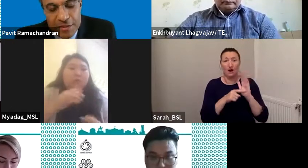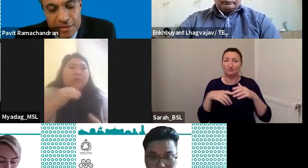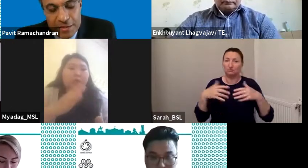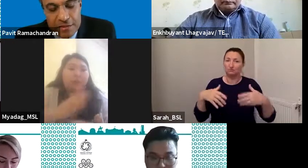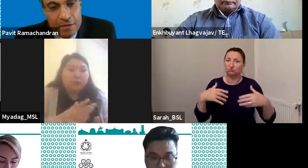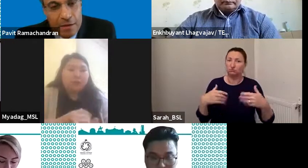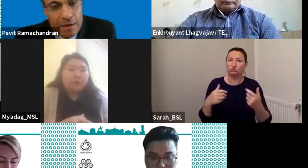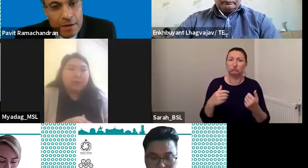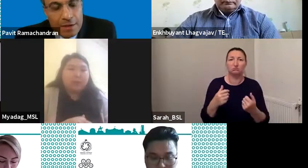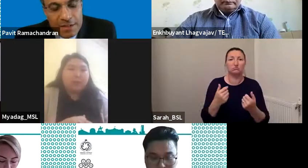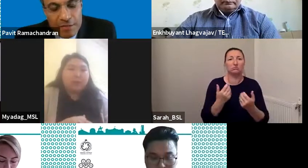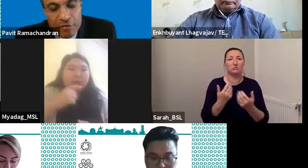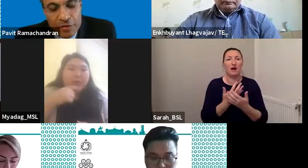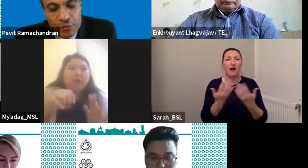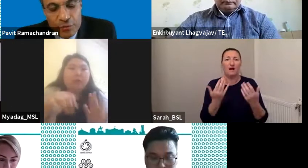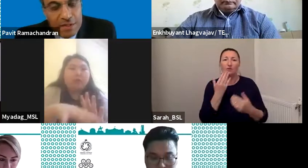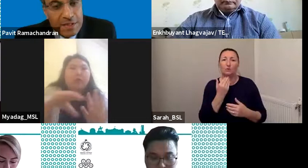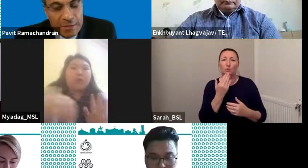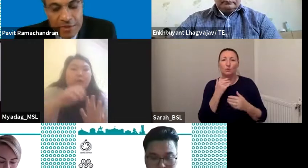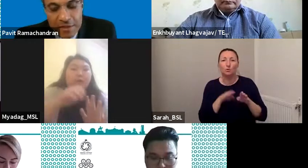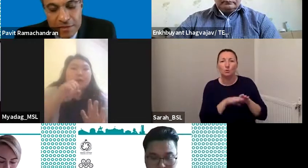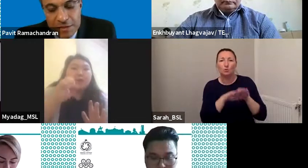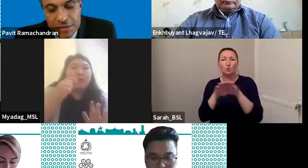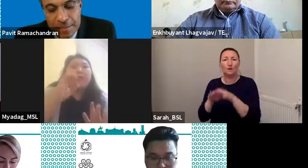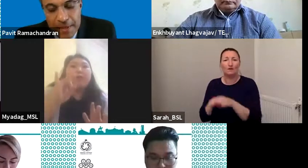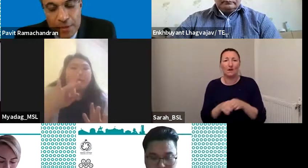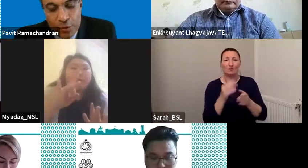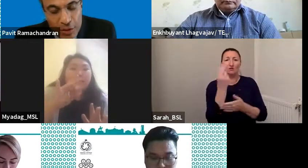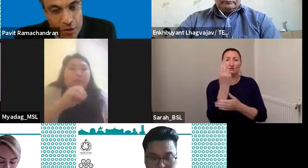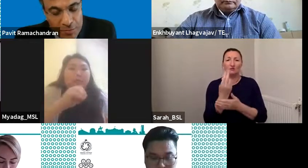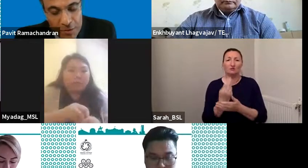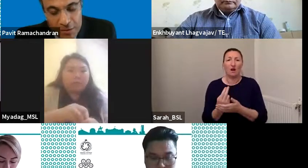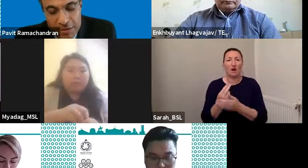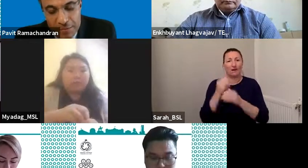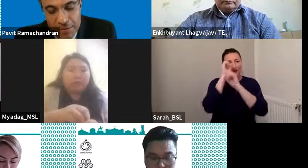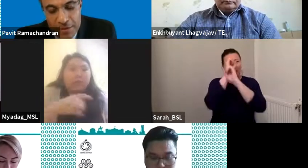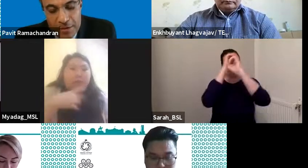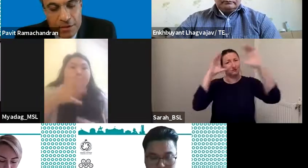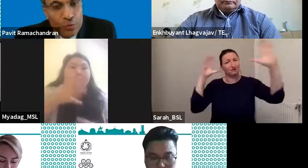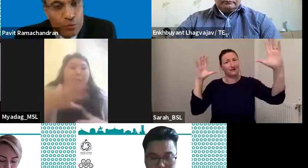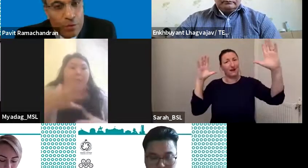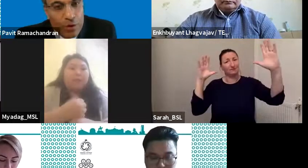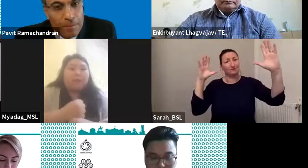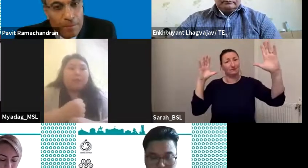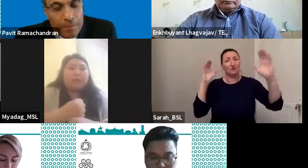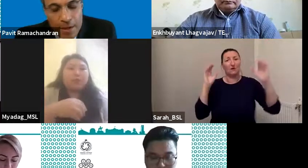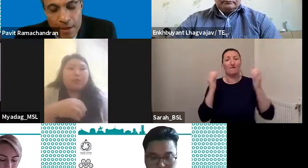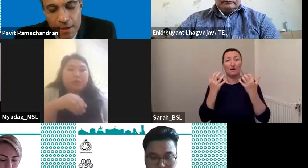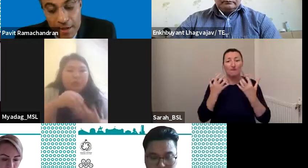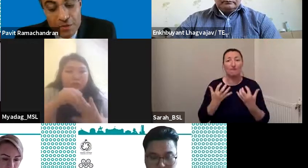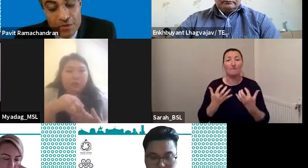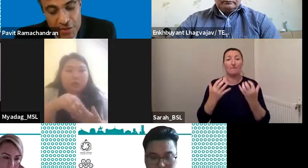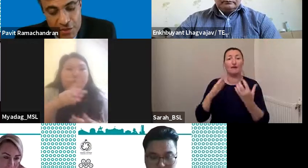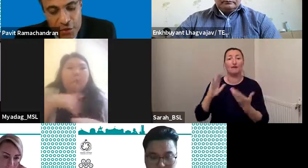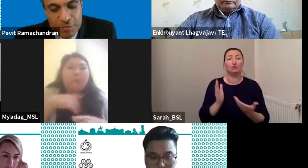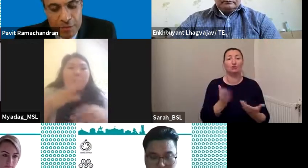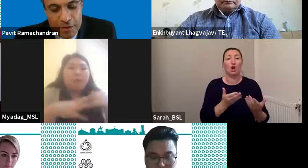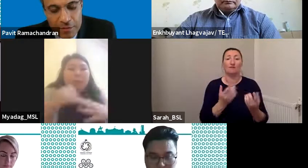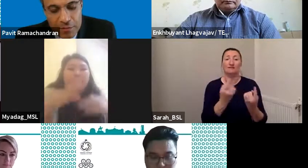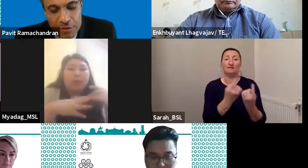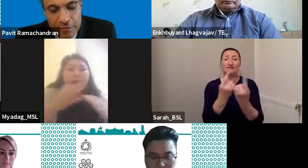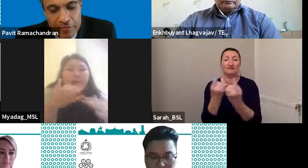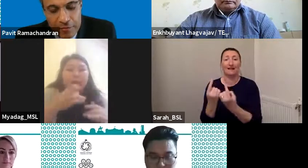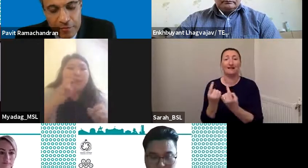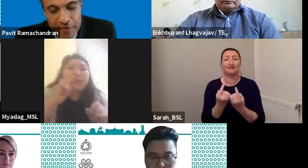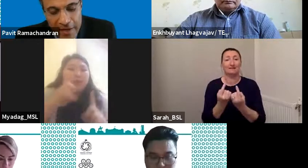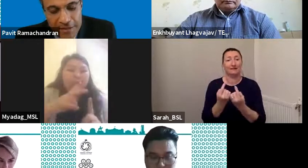service facilities in several of the new city sub-centers, including hospitals. The new demonstration